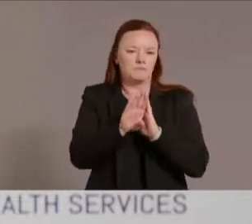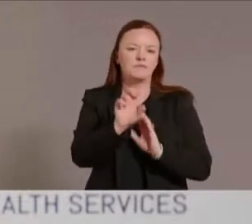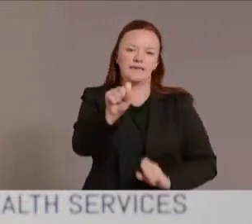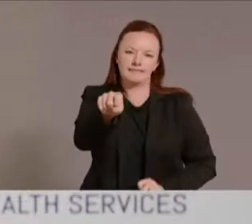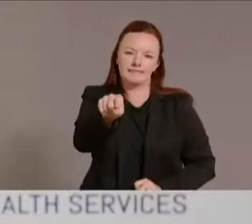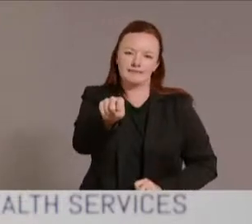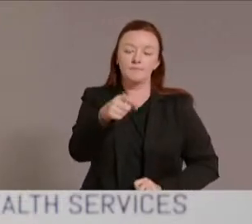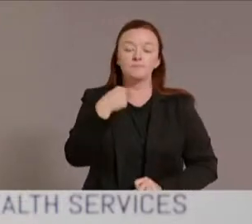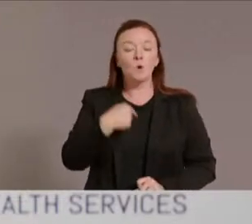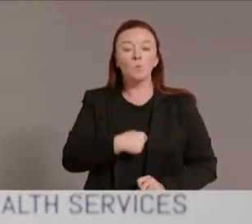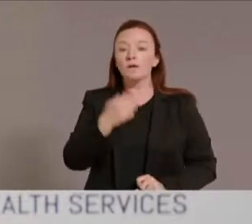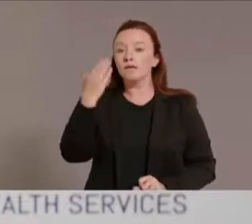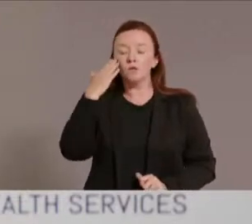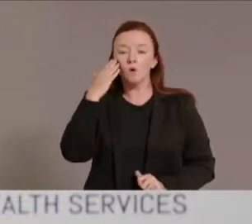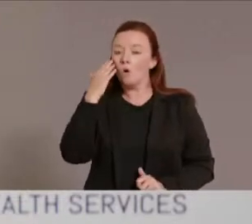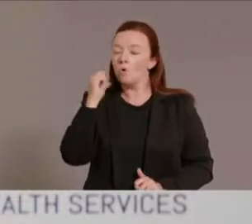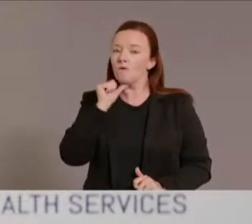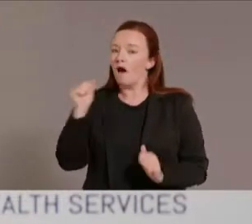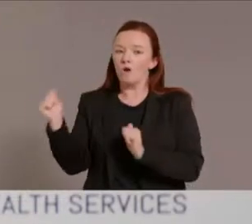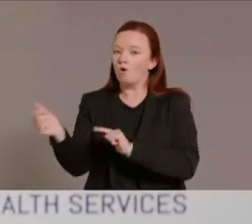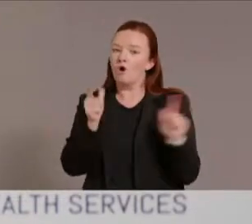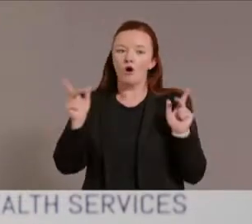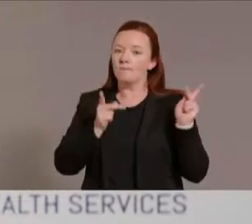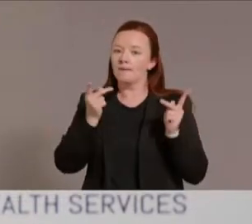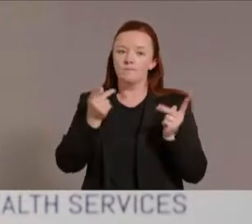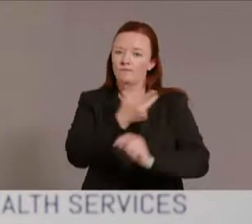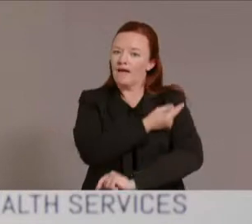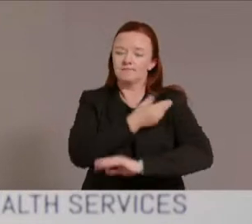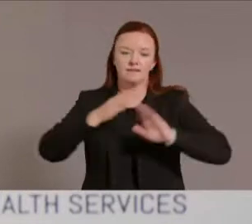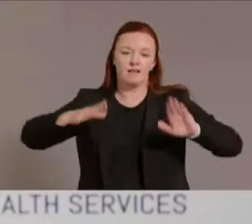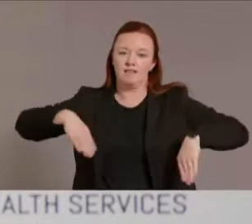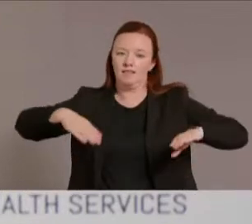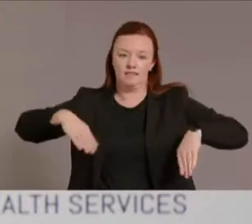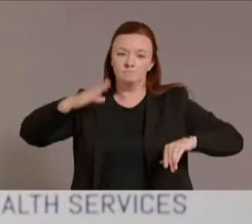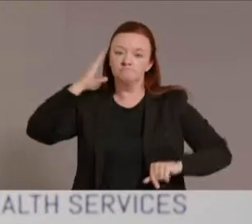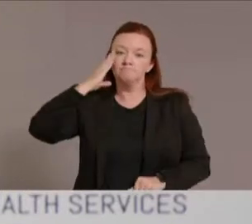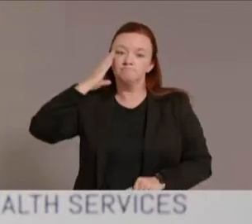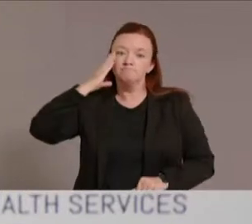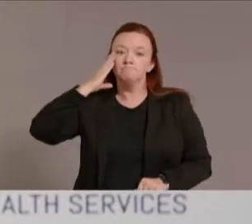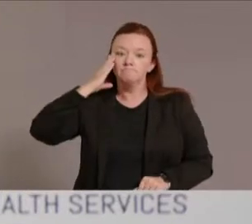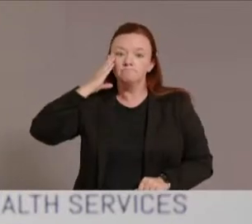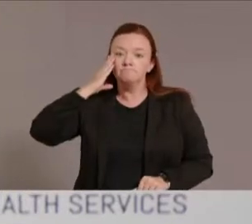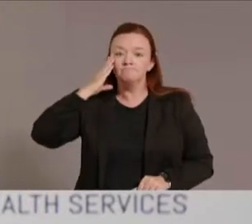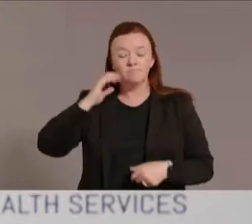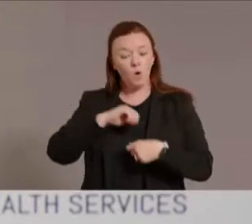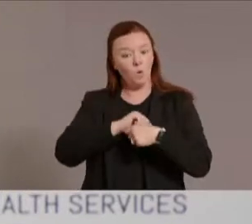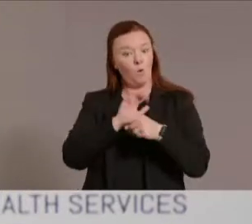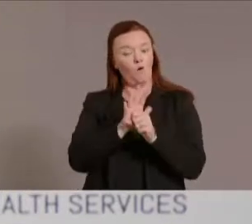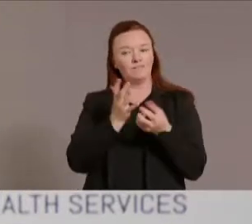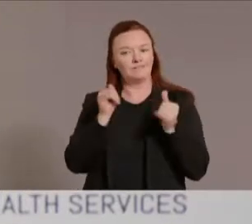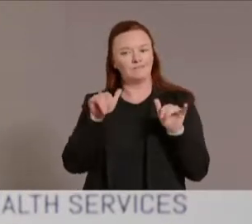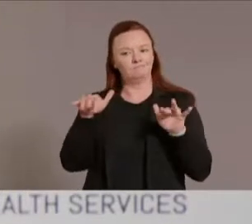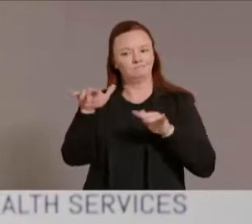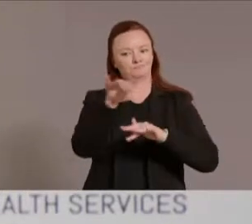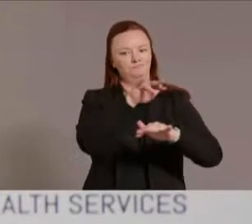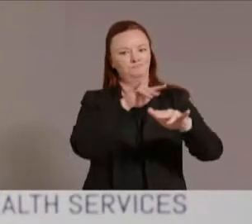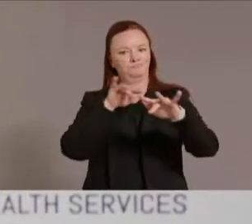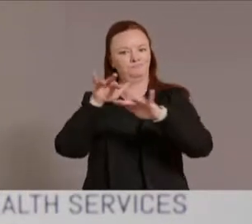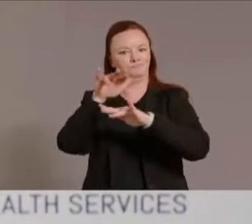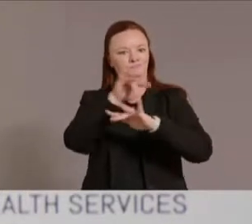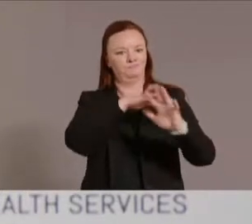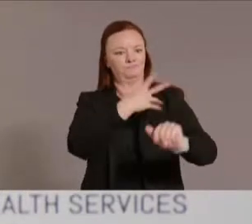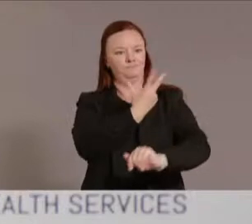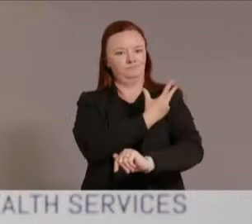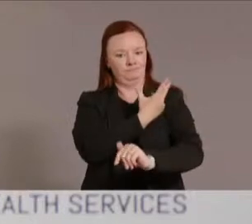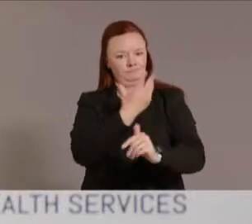everyone's not vaccinated, and we do know that there are COVID-19 is circulating in our communities